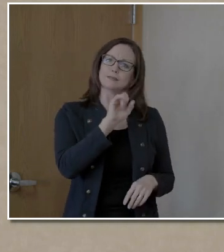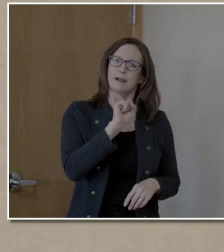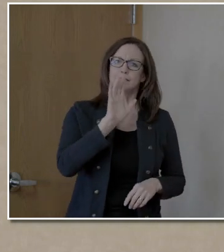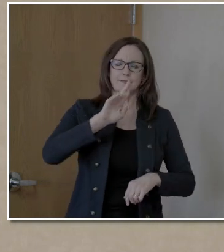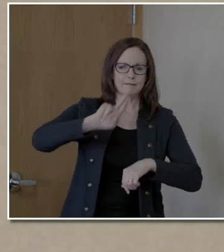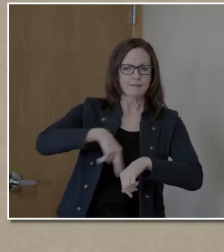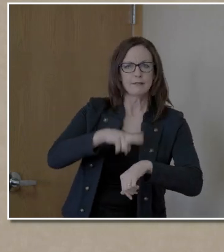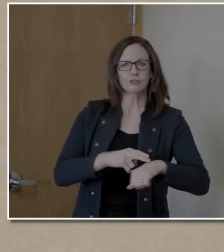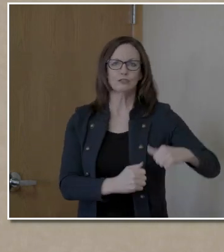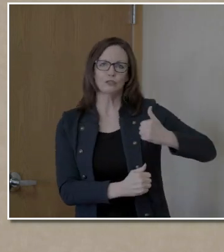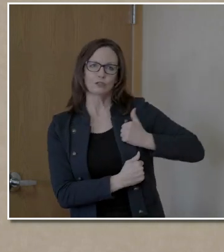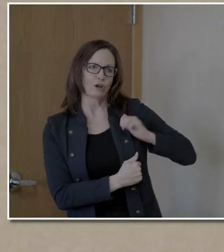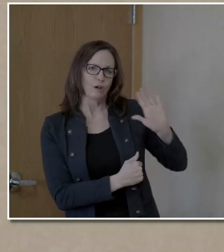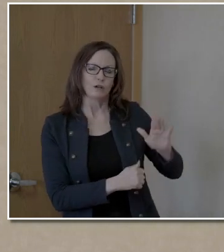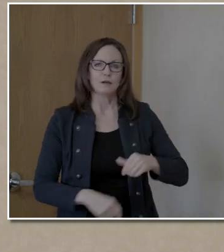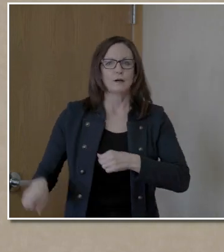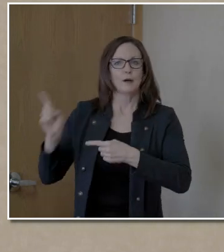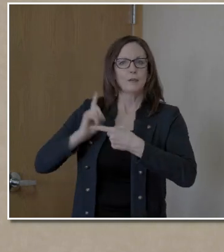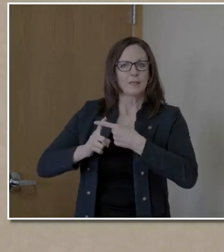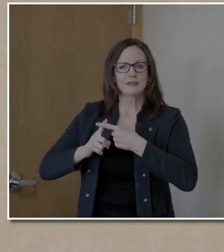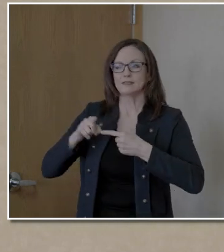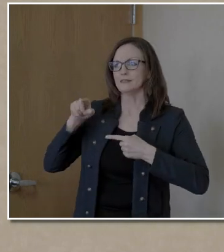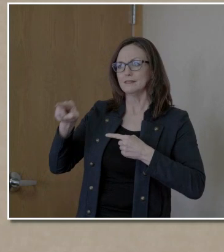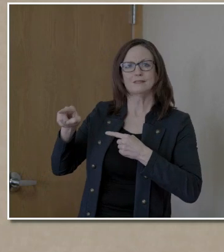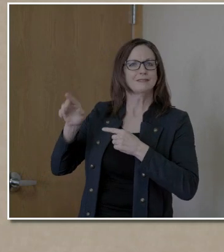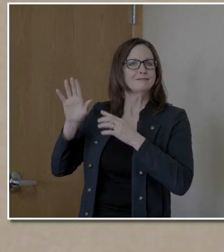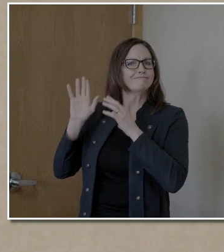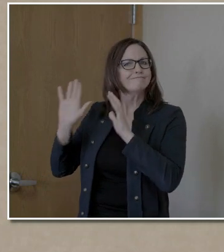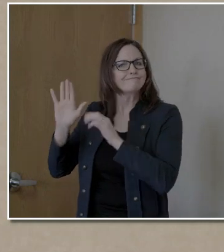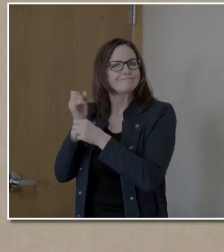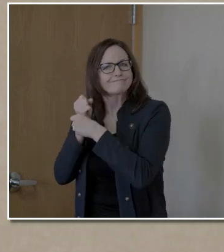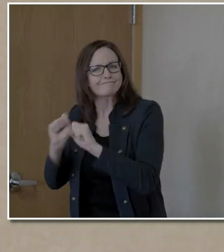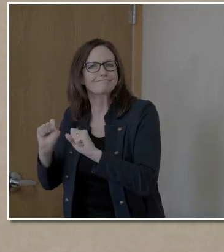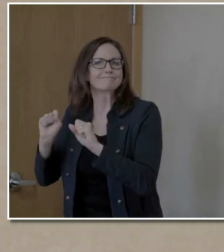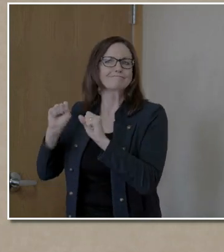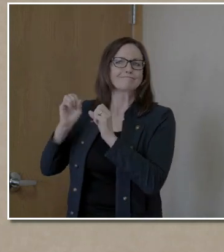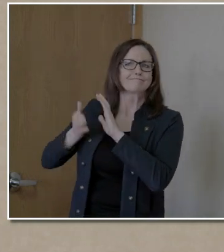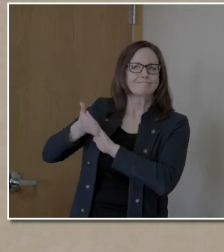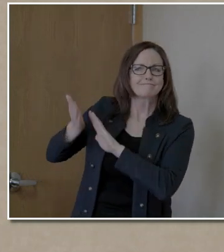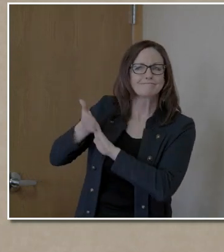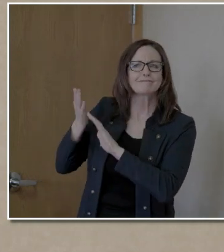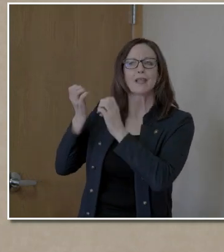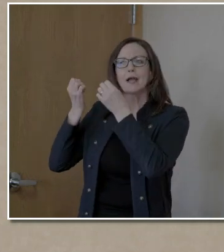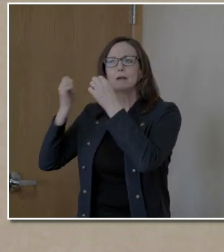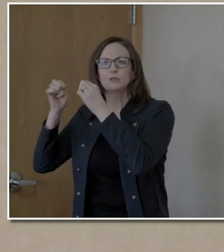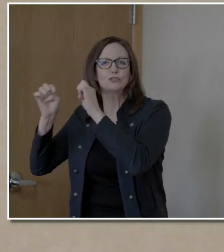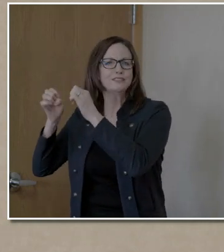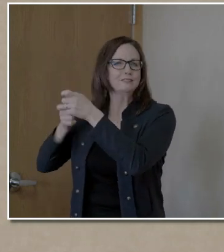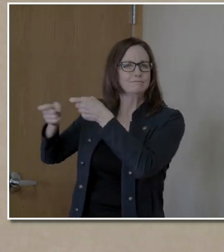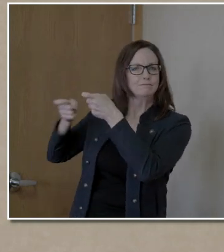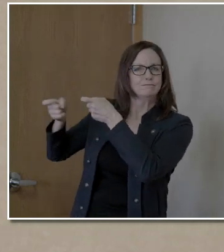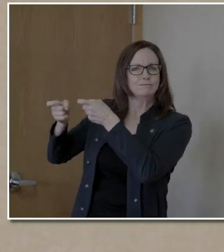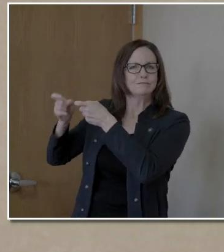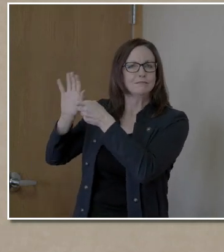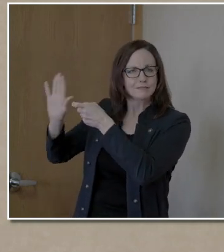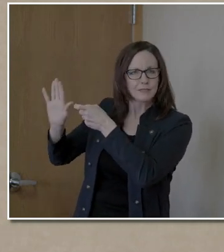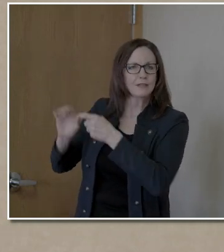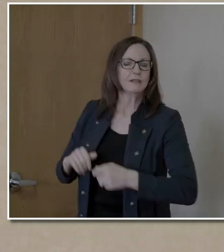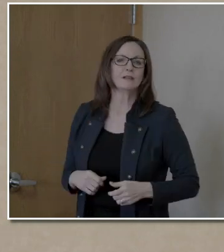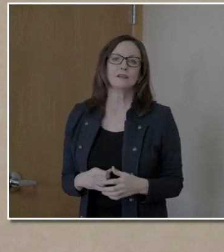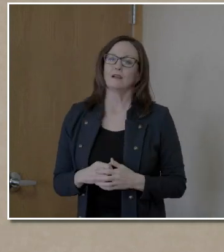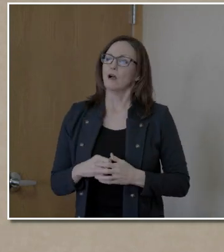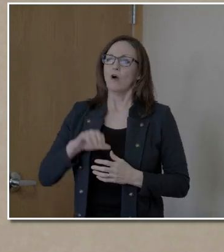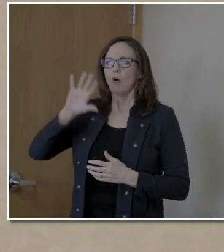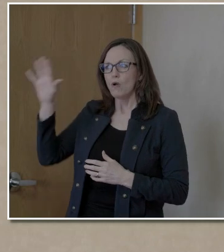I'm honored to join you this afternoon to give you an update on the efforts in response to COVID-19. Your Wisconsin National